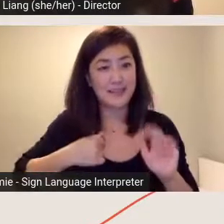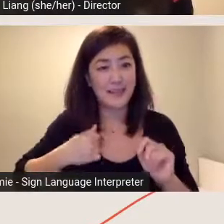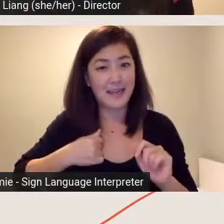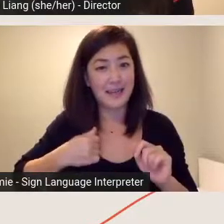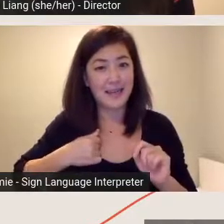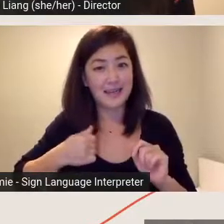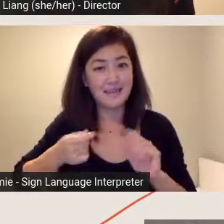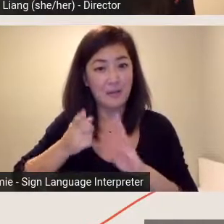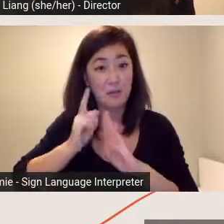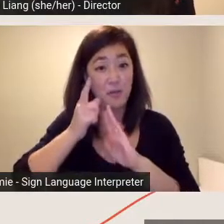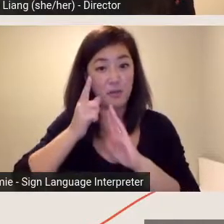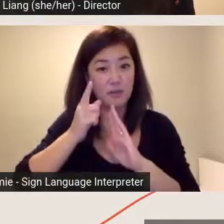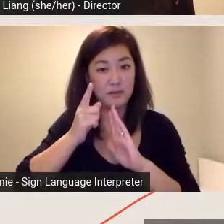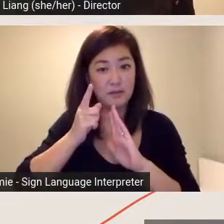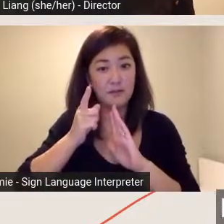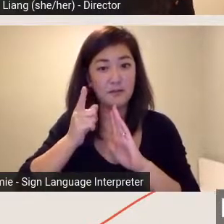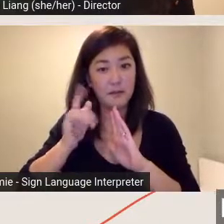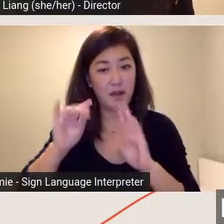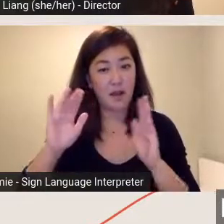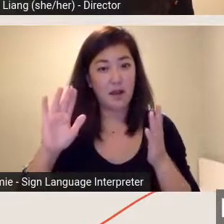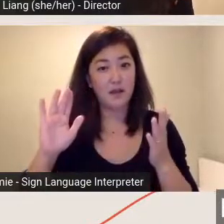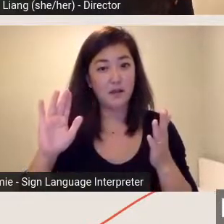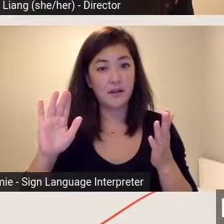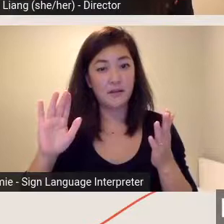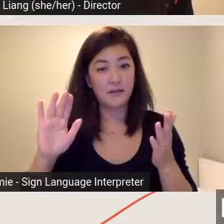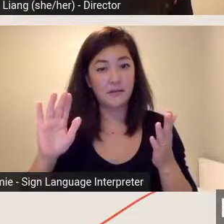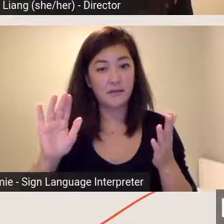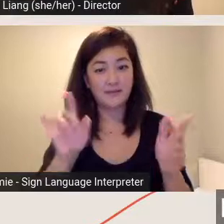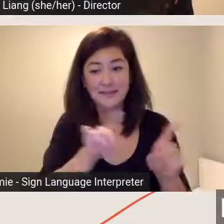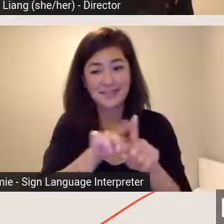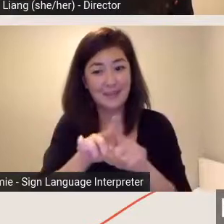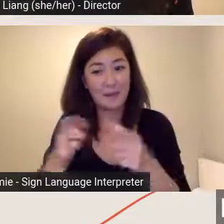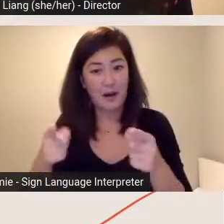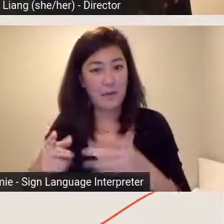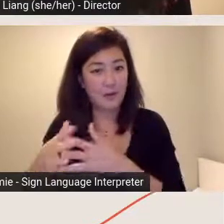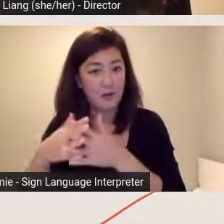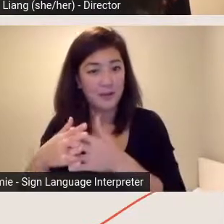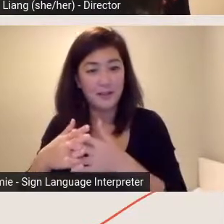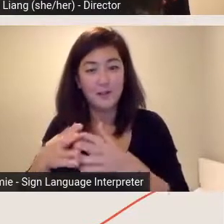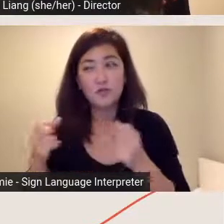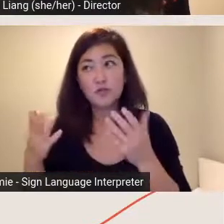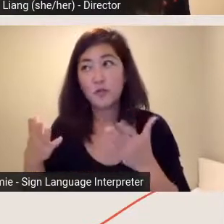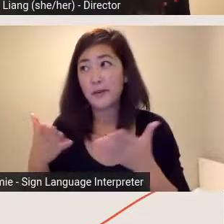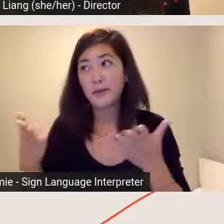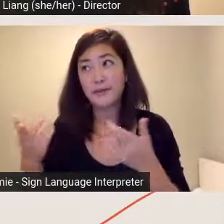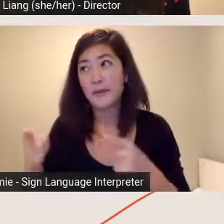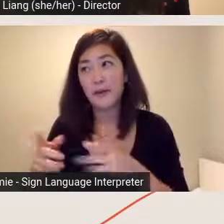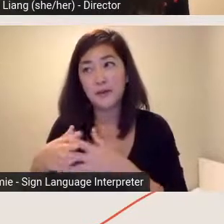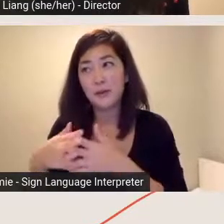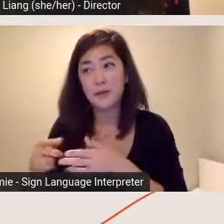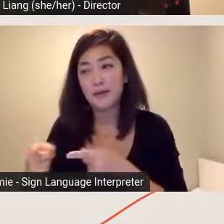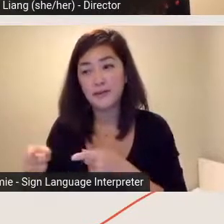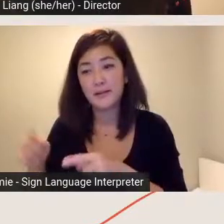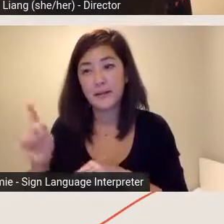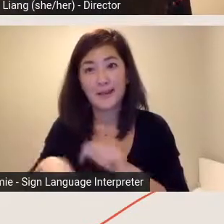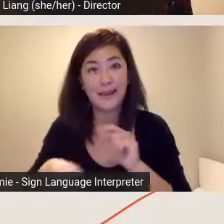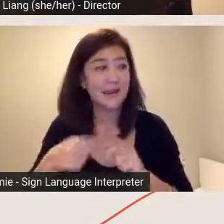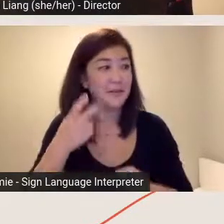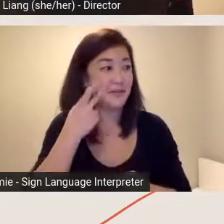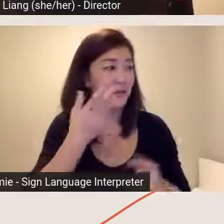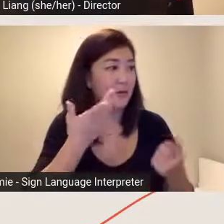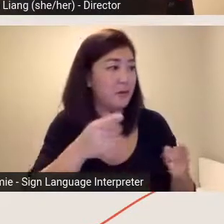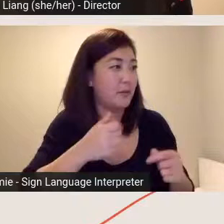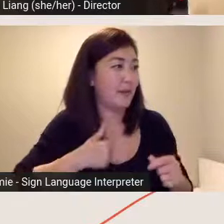moments of time that really mirror what's happening here, because, you know, there's so much happening in the US that we're not even tracking what's going on in Canada, but to know that all this stuff is